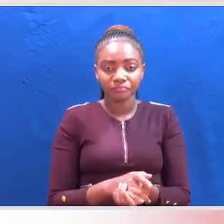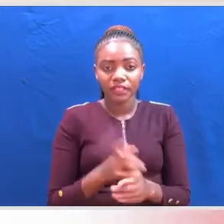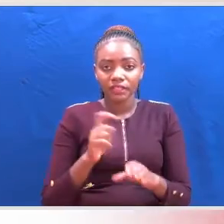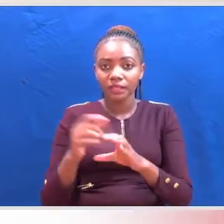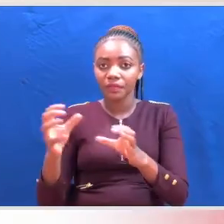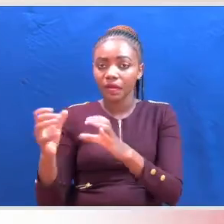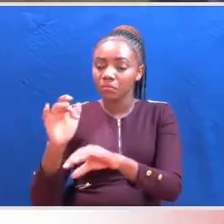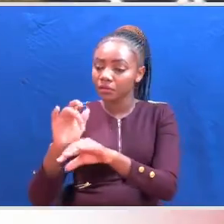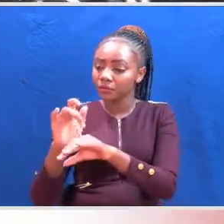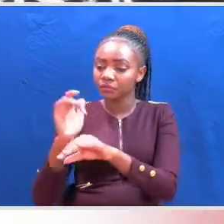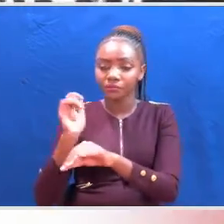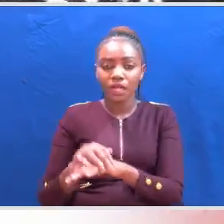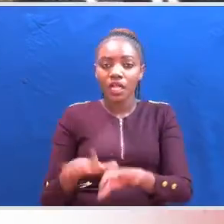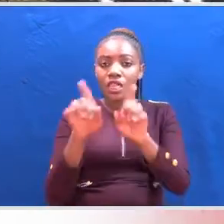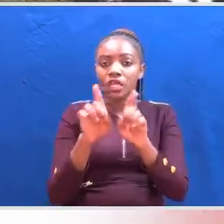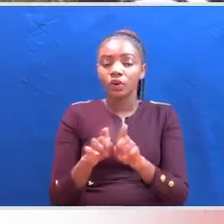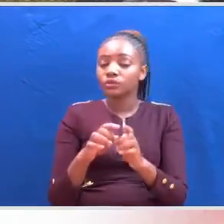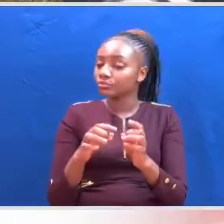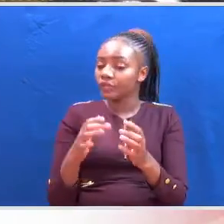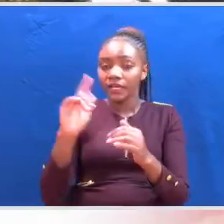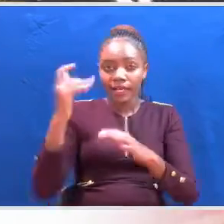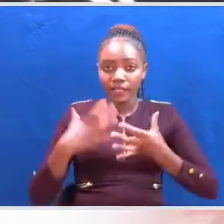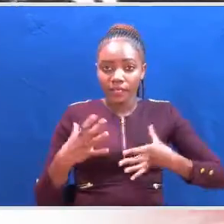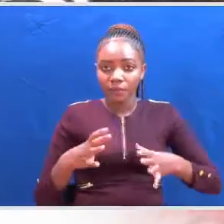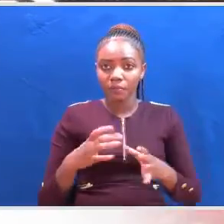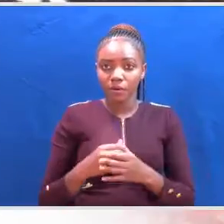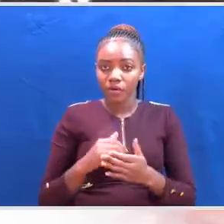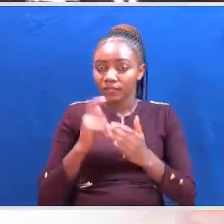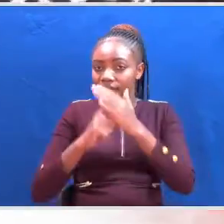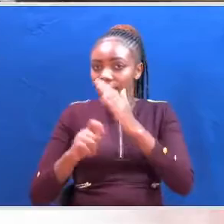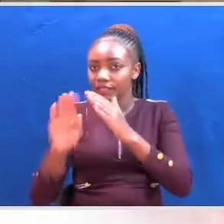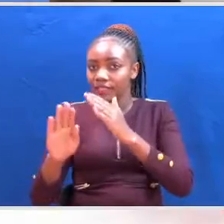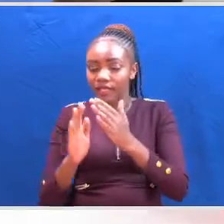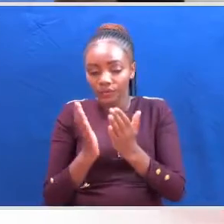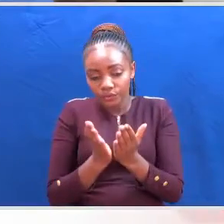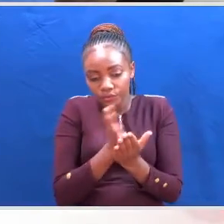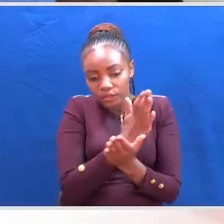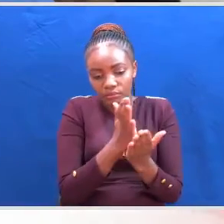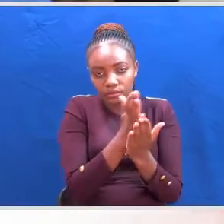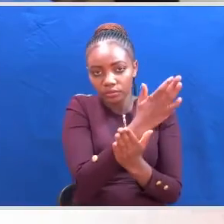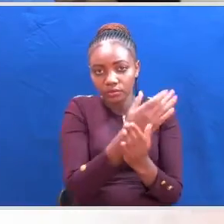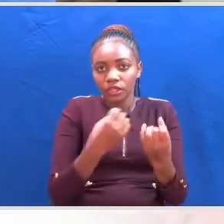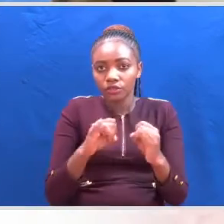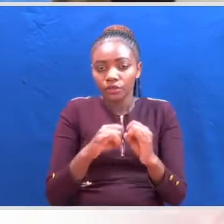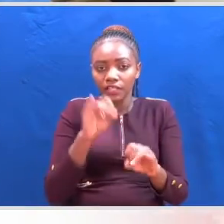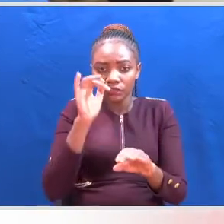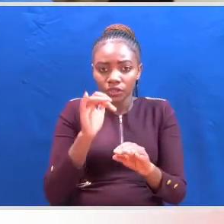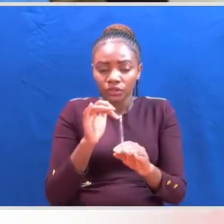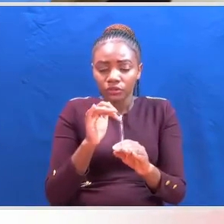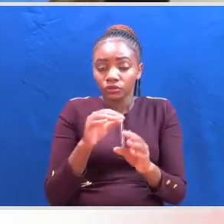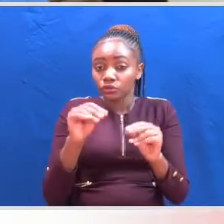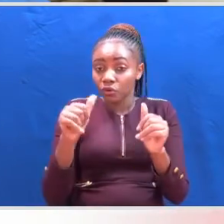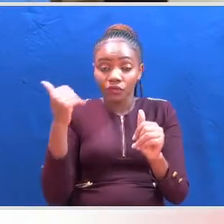stand anymore. At this time, Kenyans were relieved of their tax burdens to counter the negative effects of COVID-19